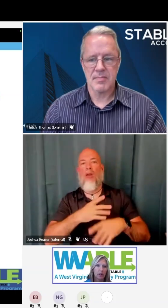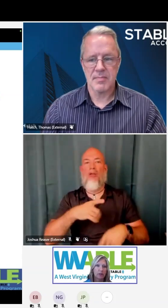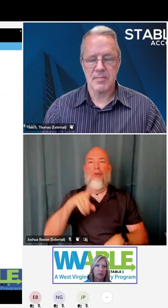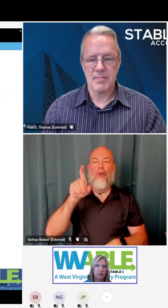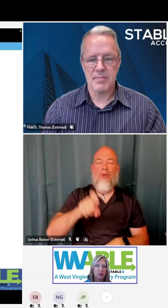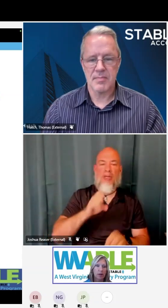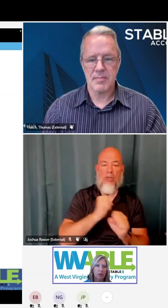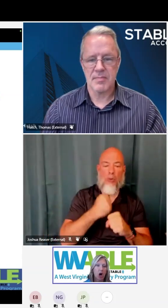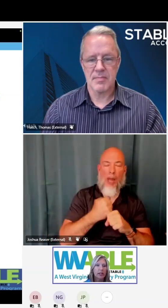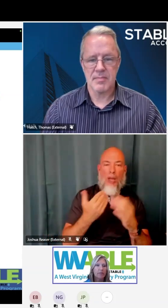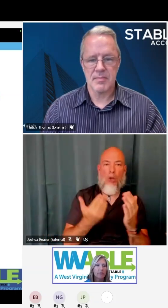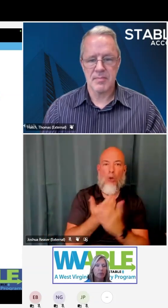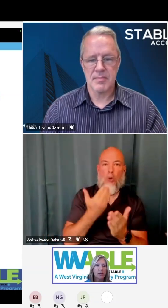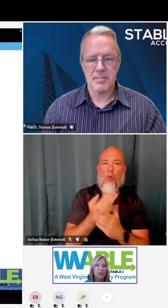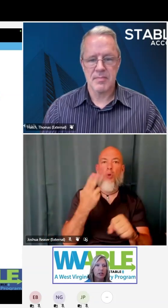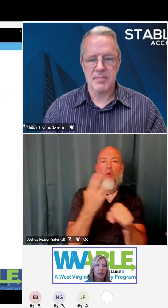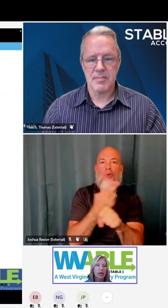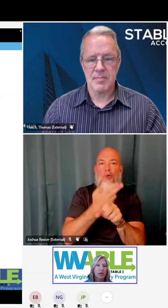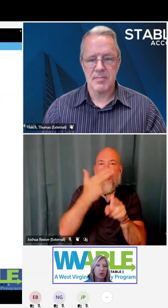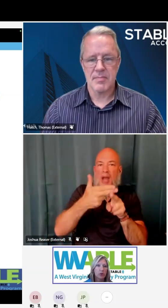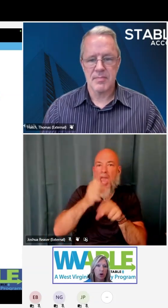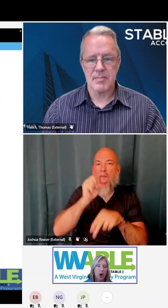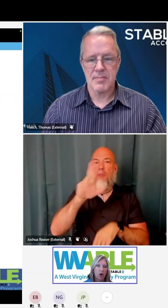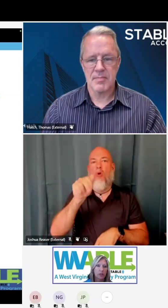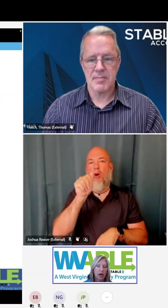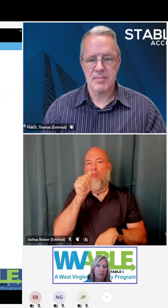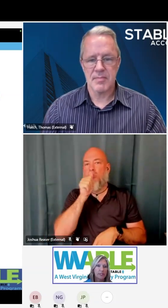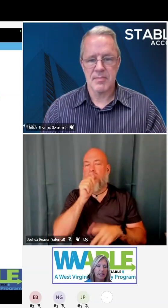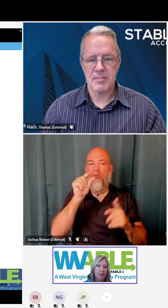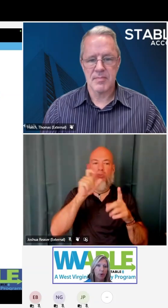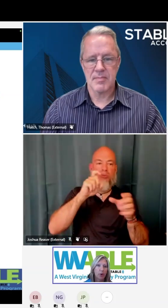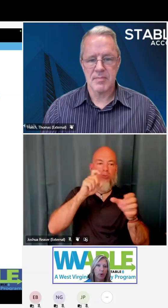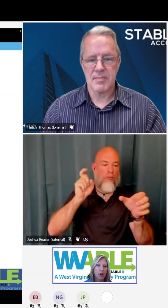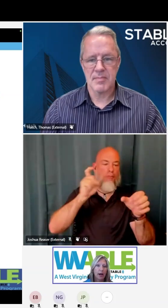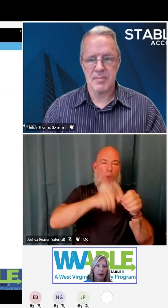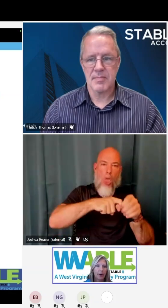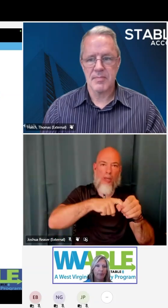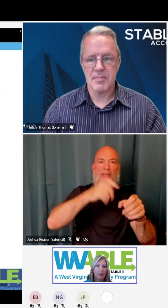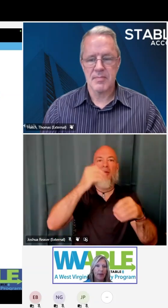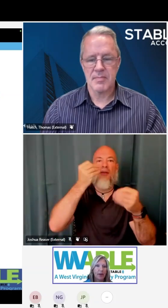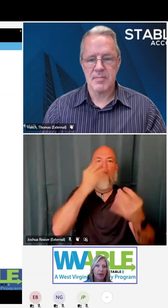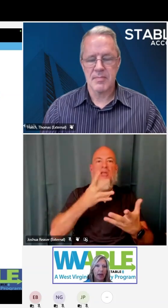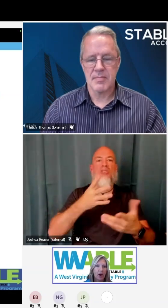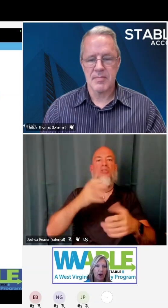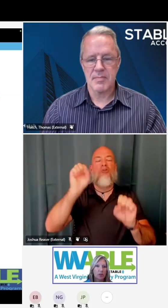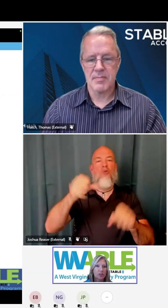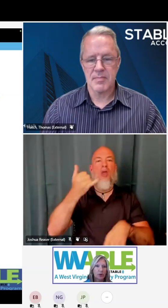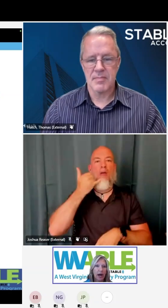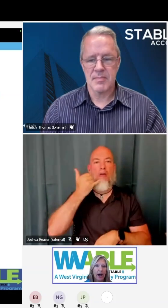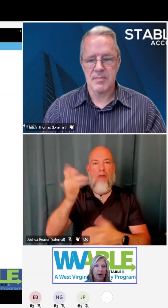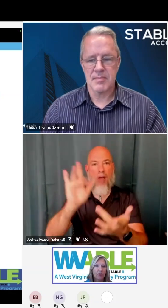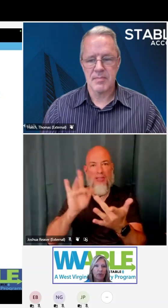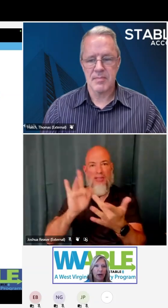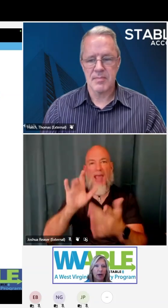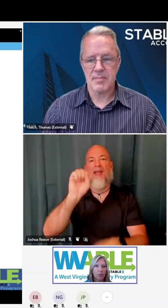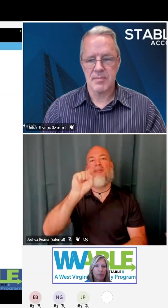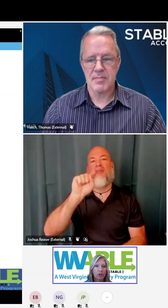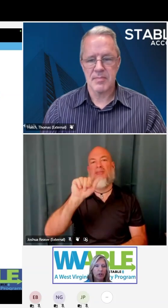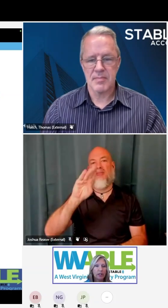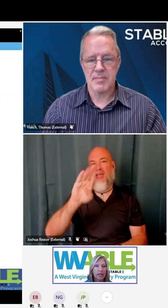username login information, you can call Stable. And then they also